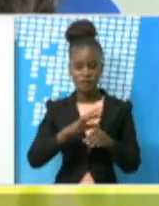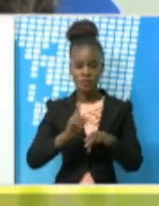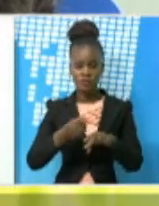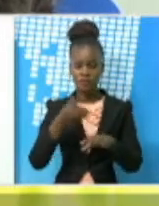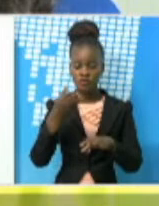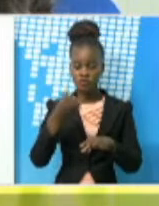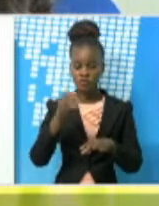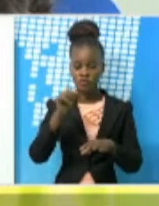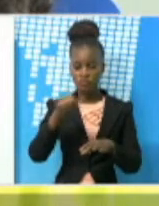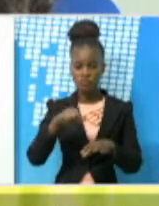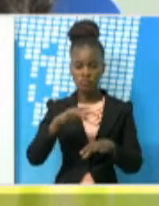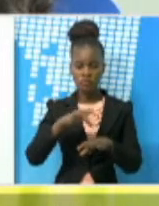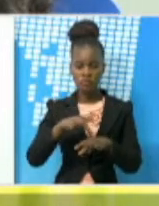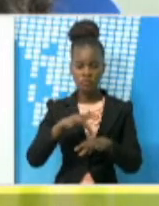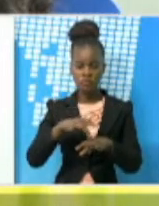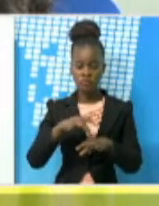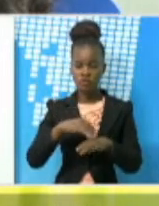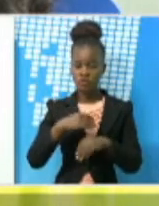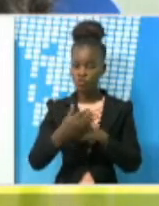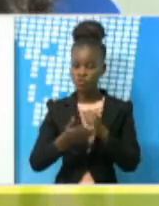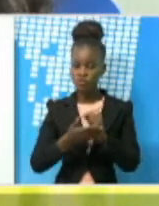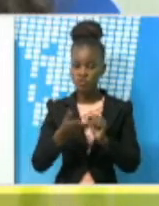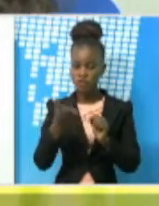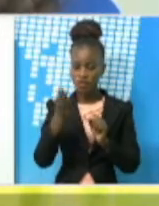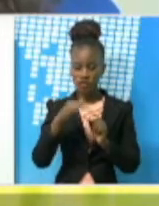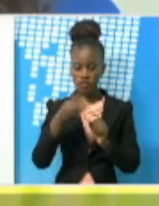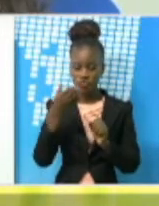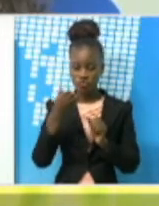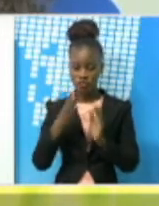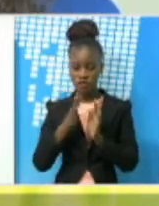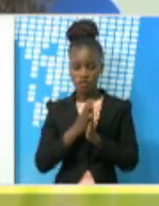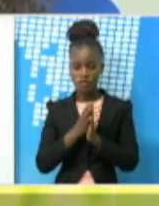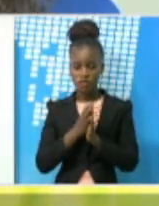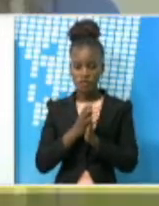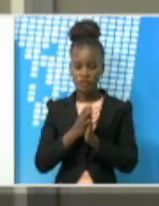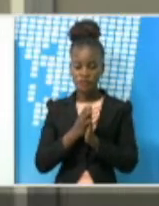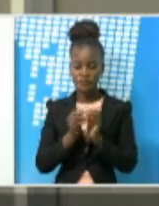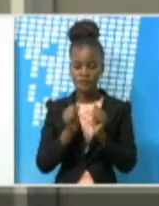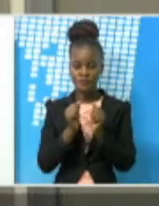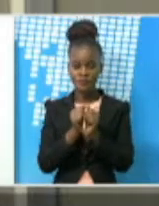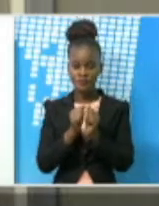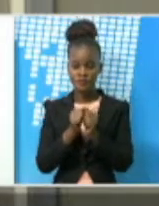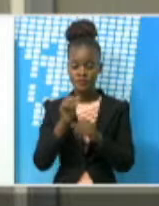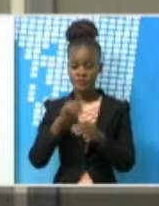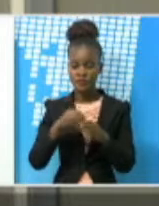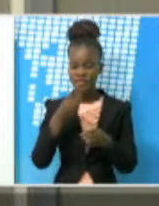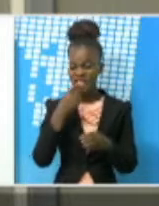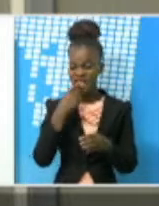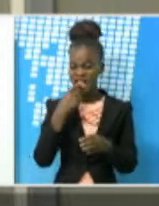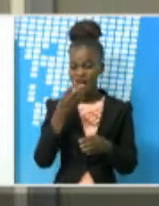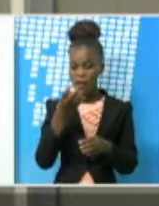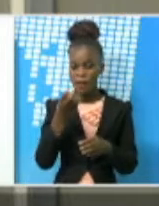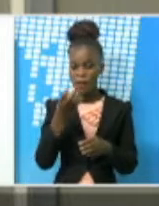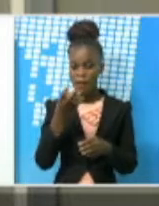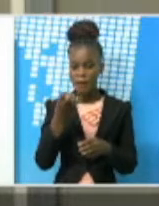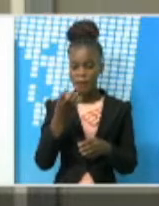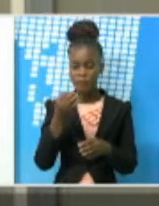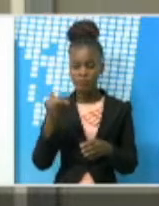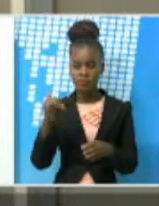at factories that we have set up or engaged with in cotton. That is import